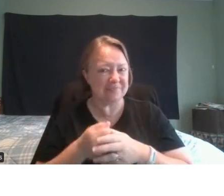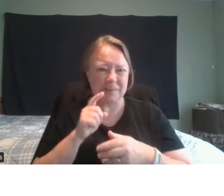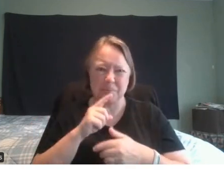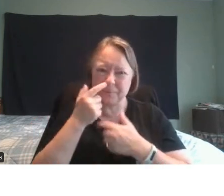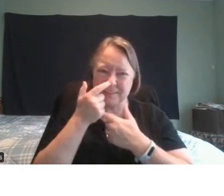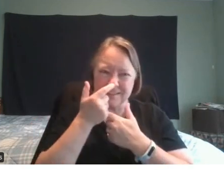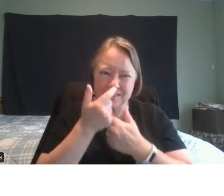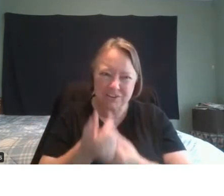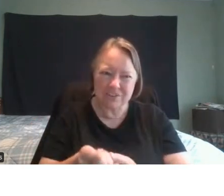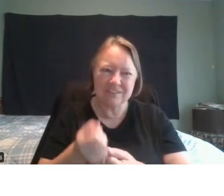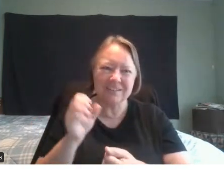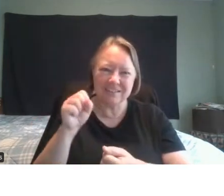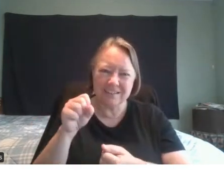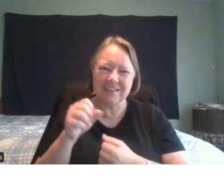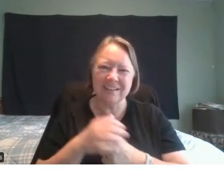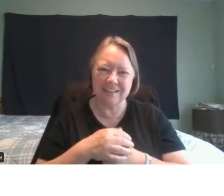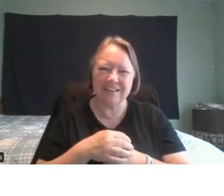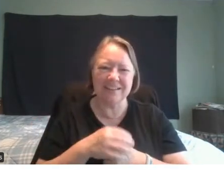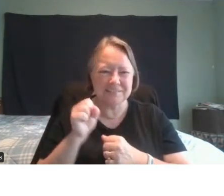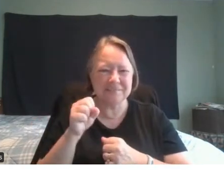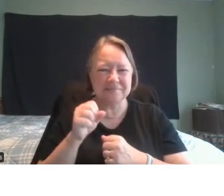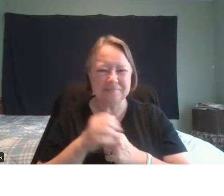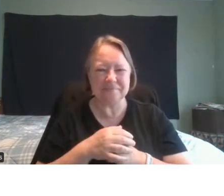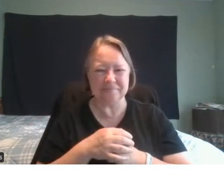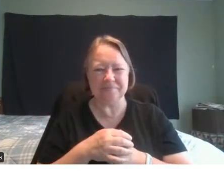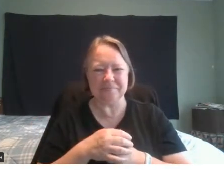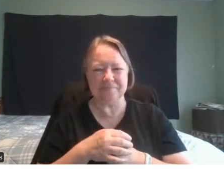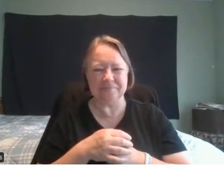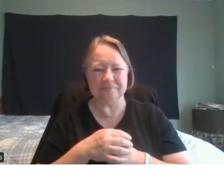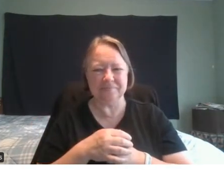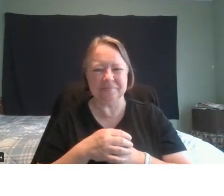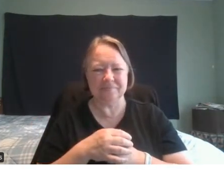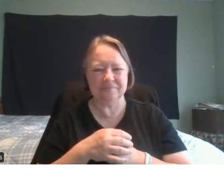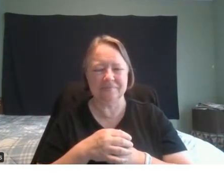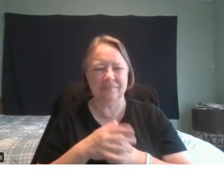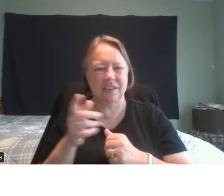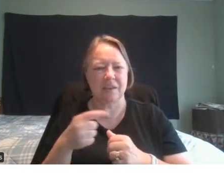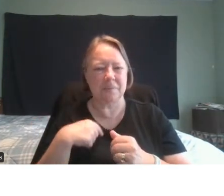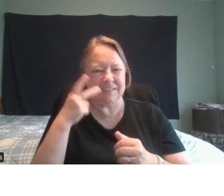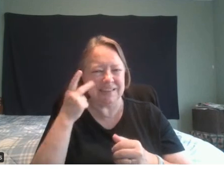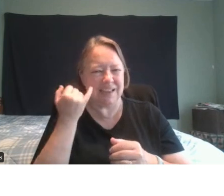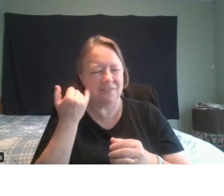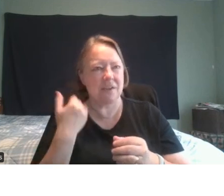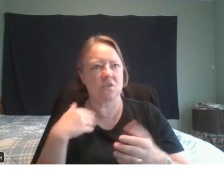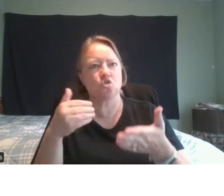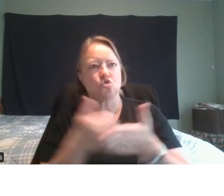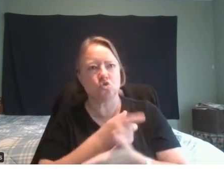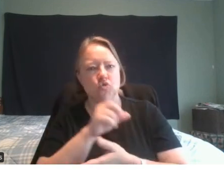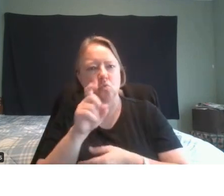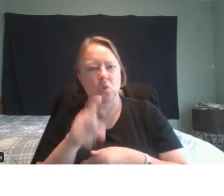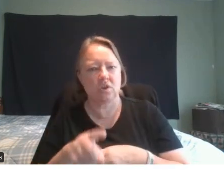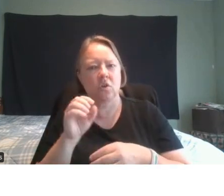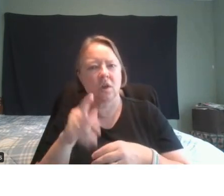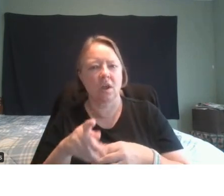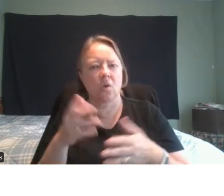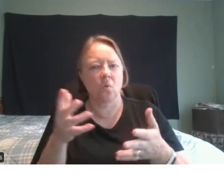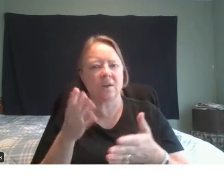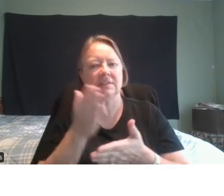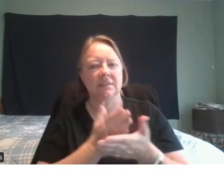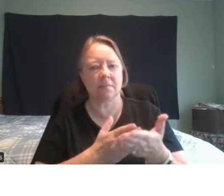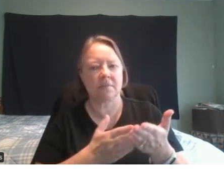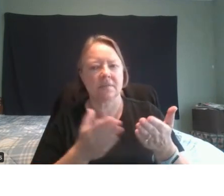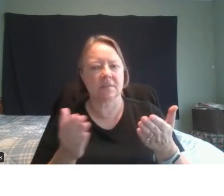interesting. Yeah. Yes. And let me see if we have any new questions. Okay, what is